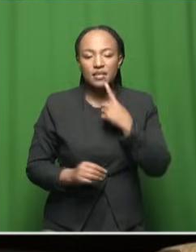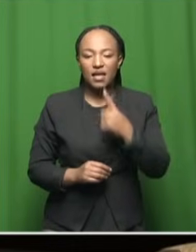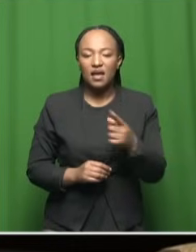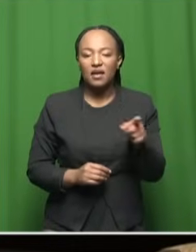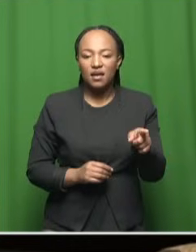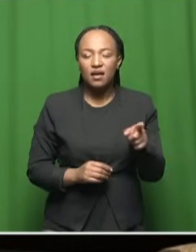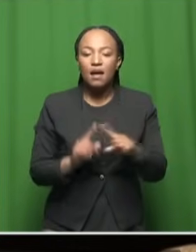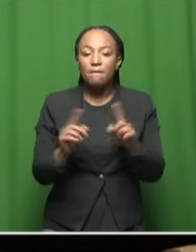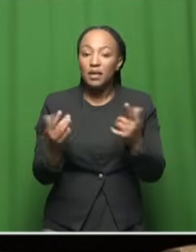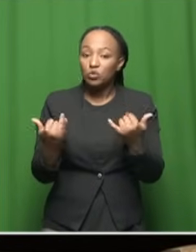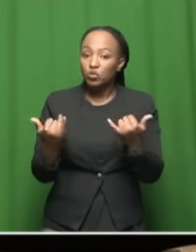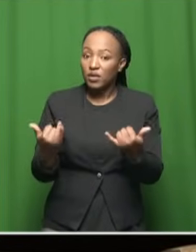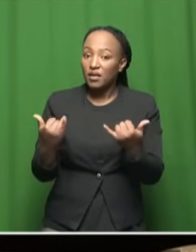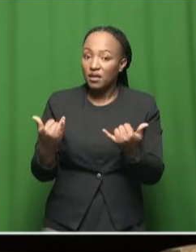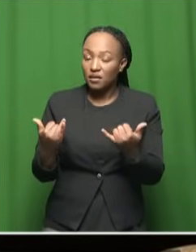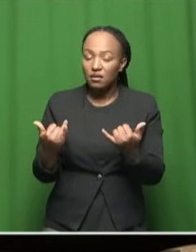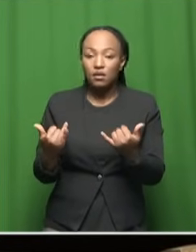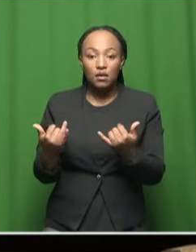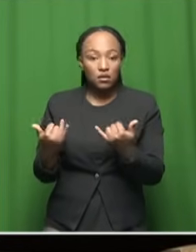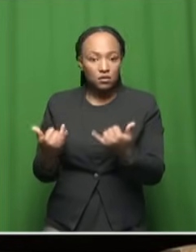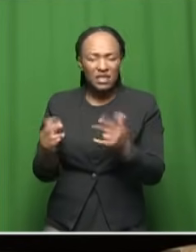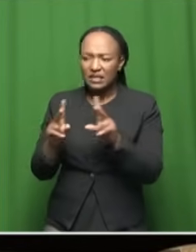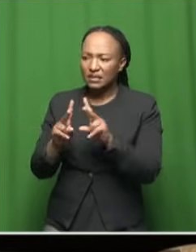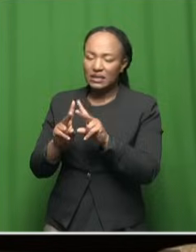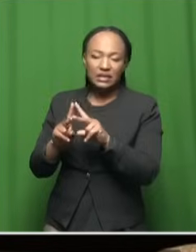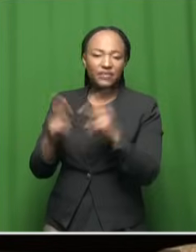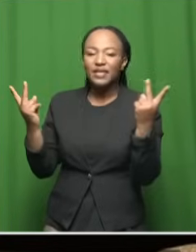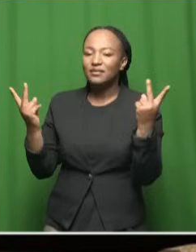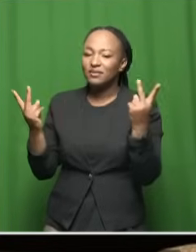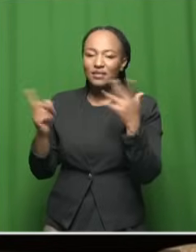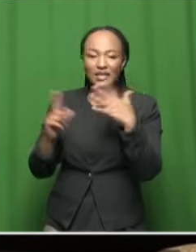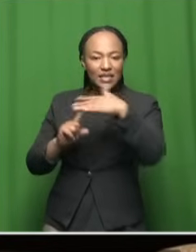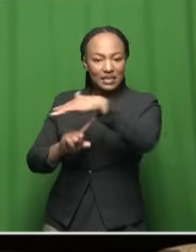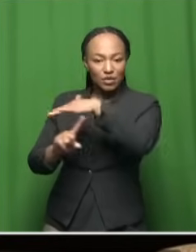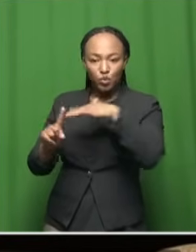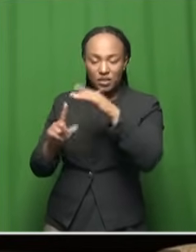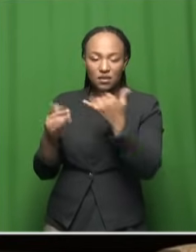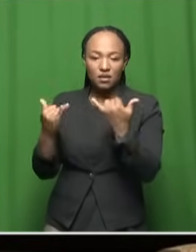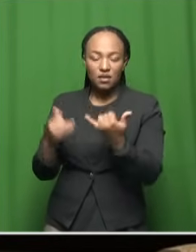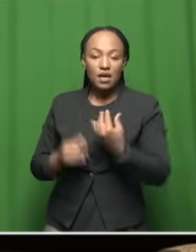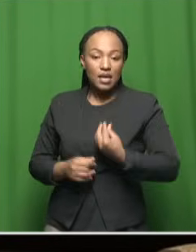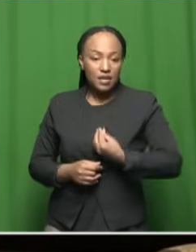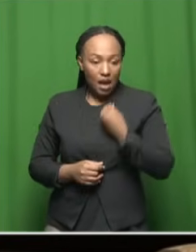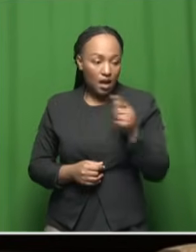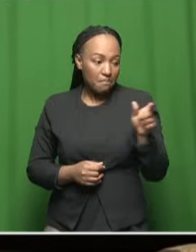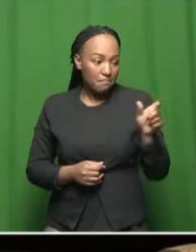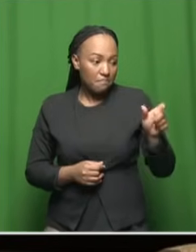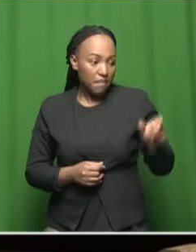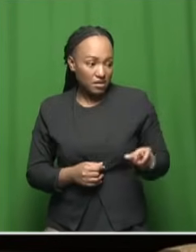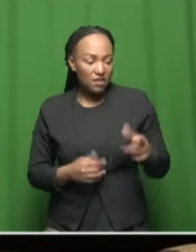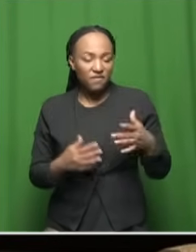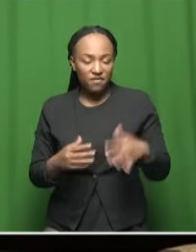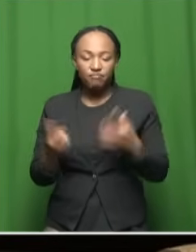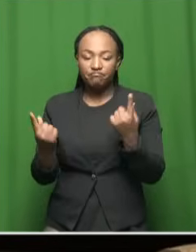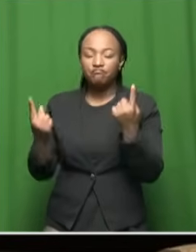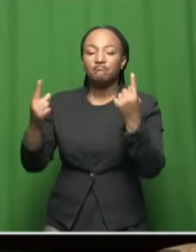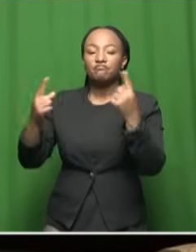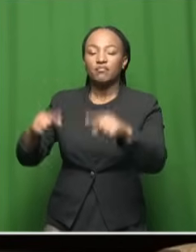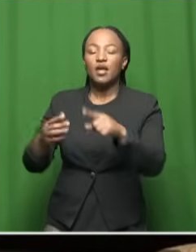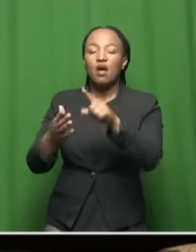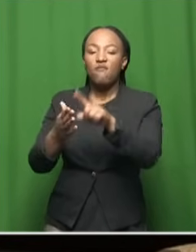lives. But today we have a completely different situation, where a young person has gone out and voted for the